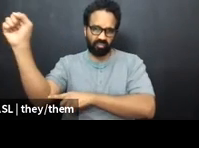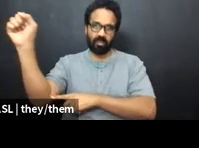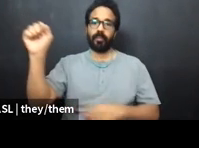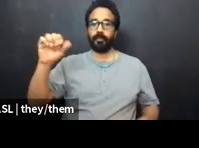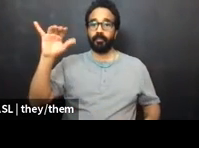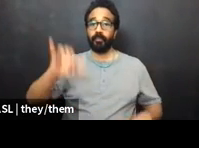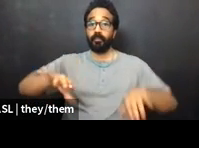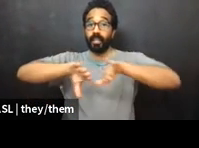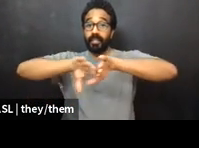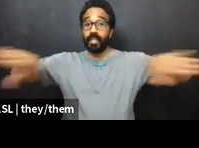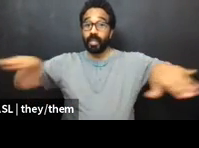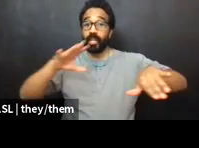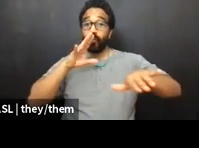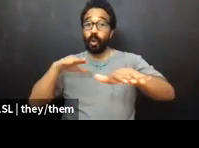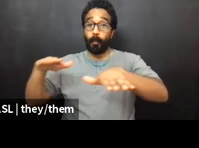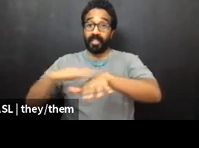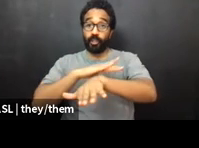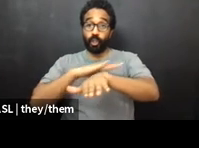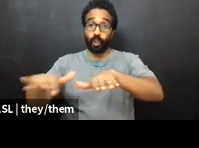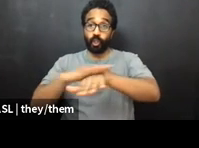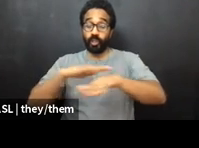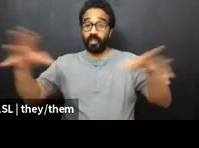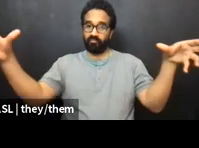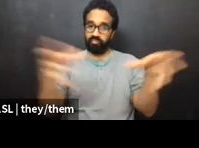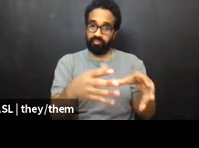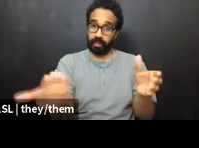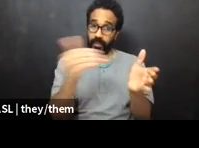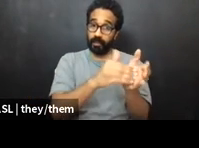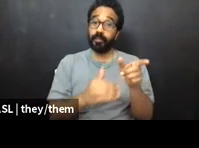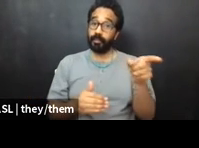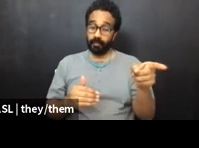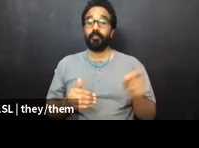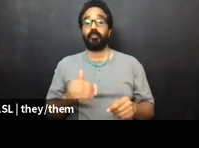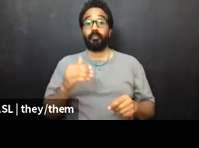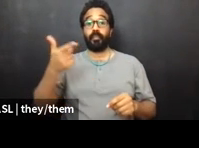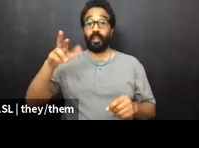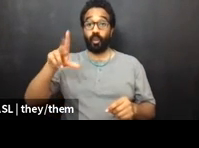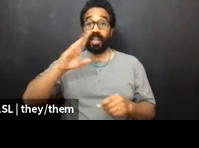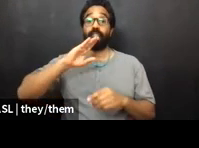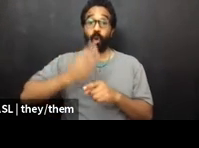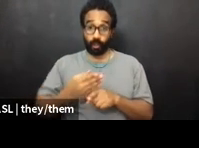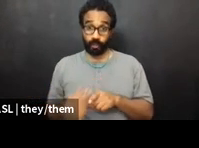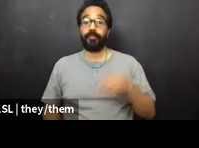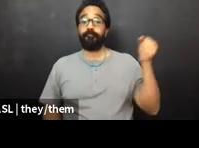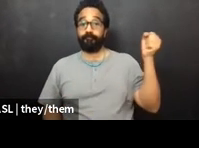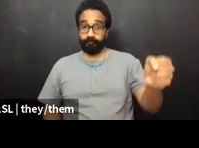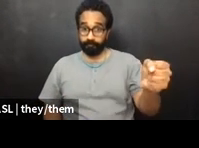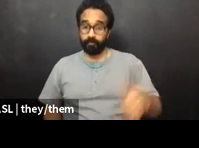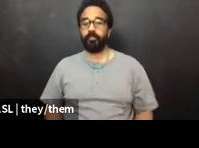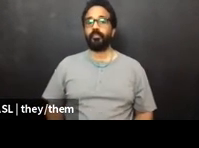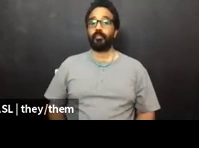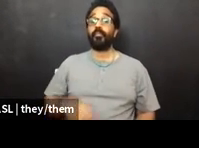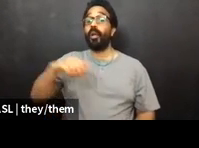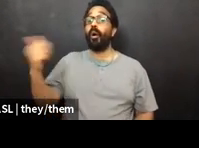beaches. And when we spoke to her, and the person she was conversing with, and my co-presenter who is here,